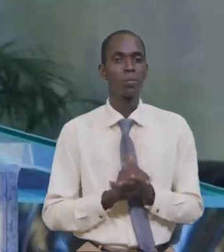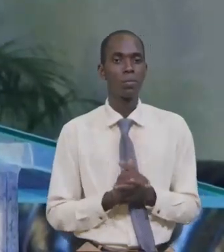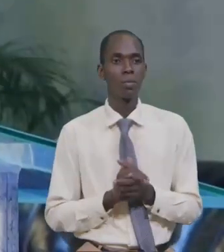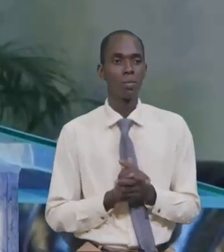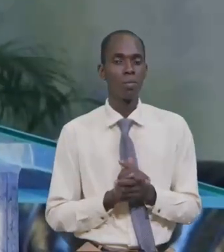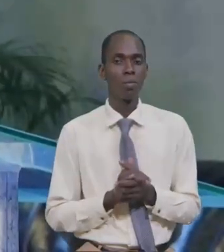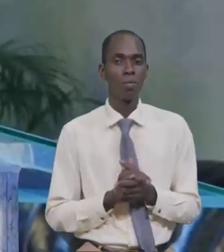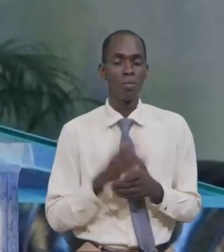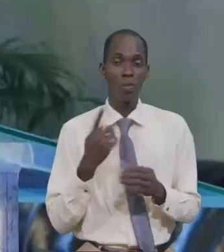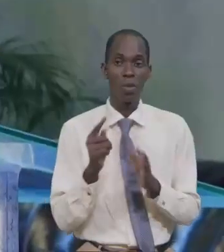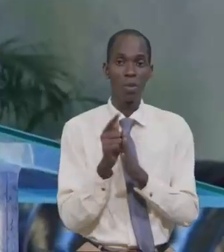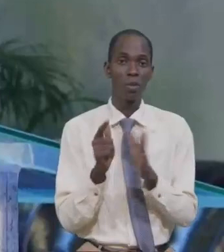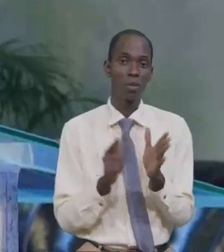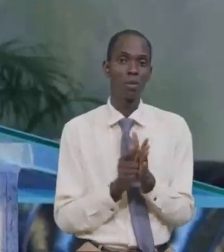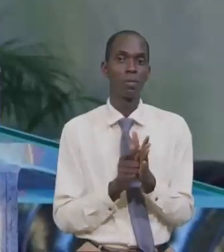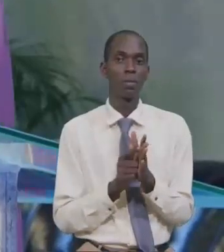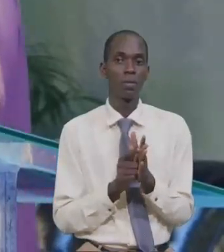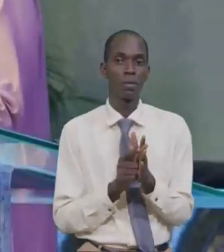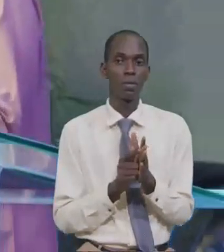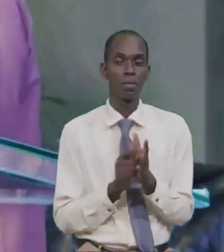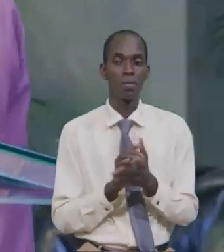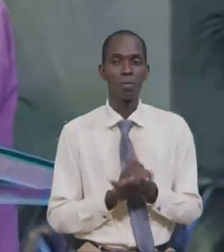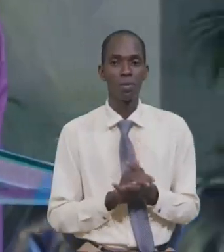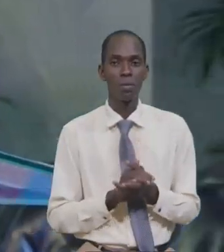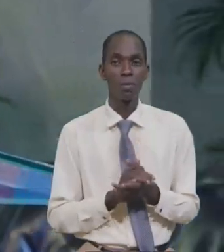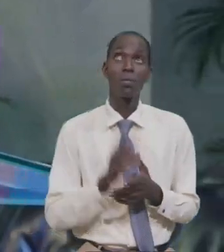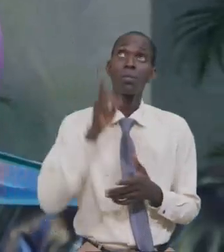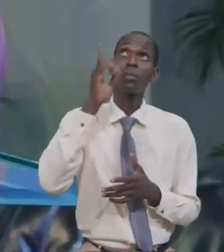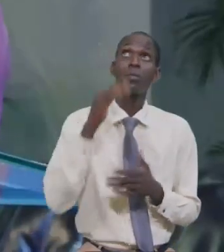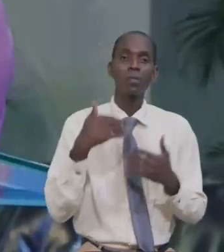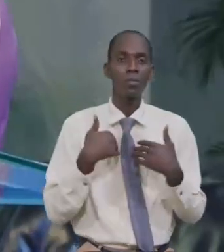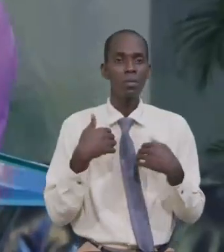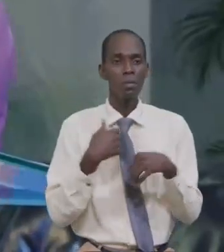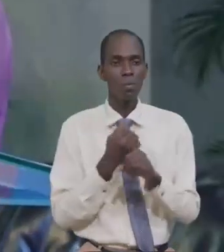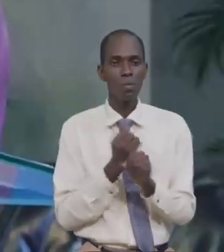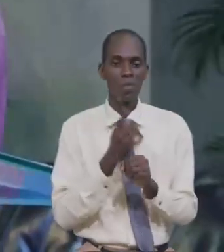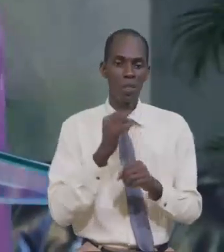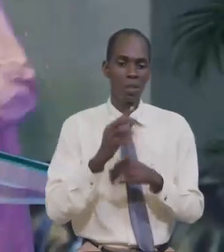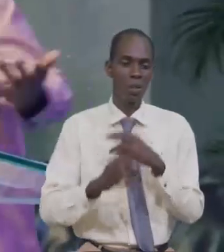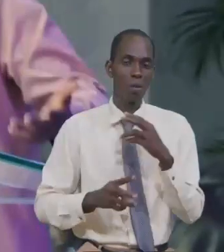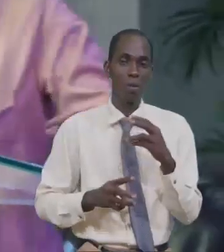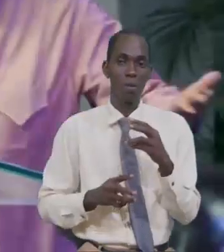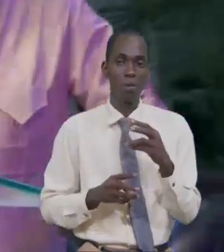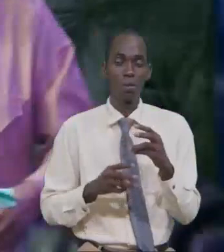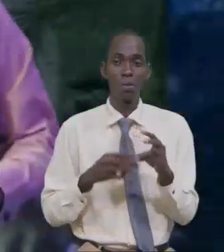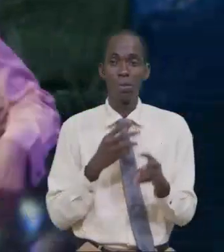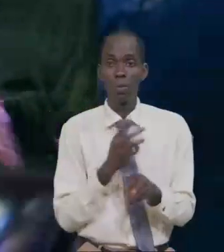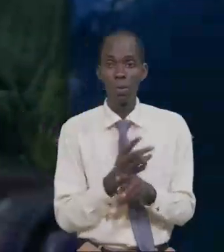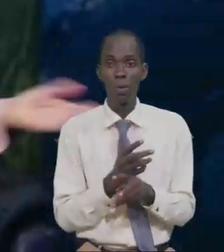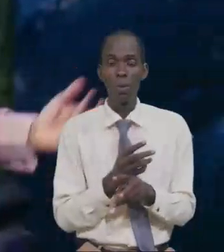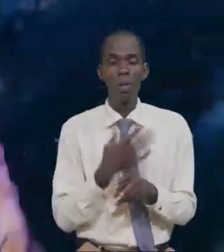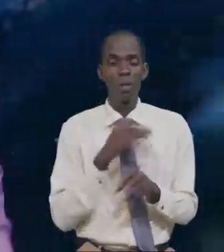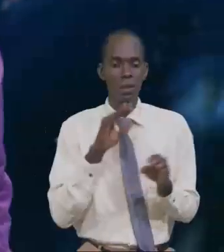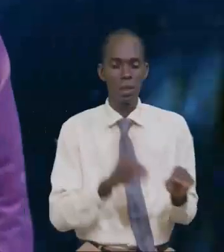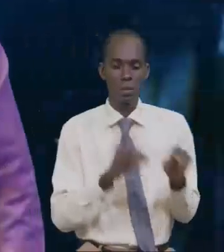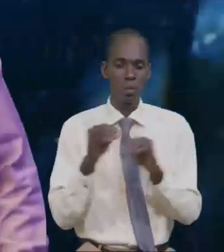has set the law. And you cannot complain. There's the law of gravity. If you complain, I don't